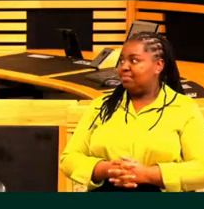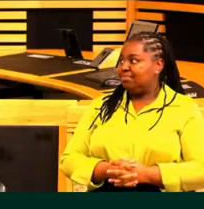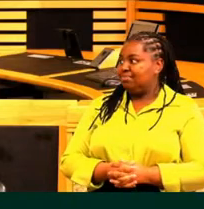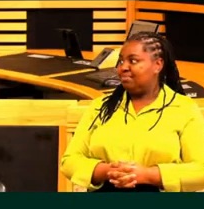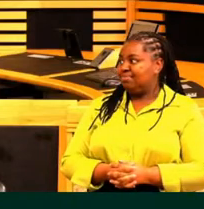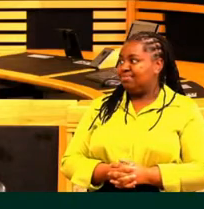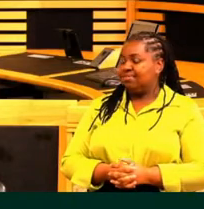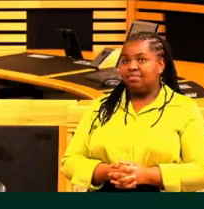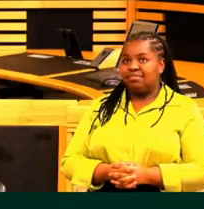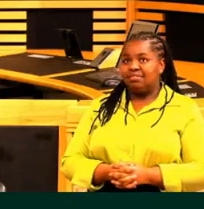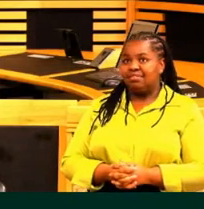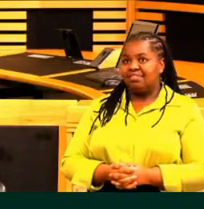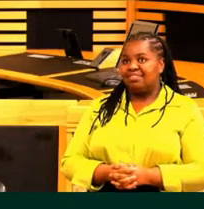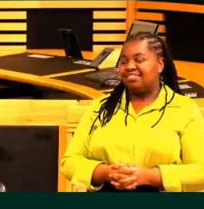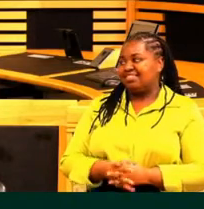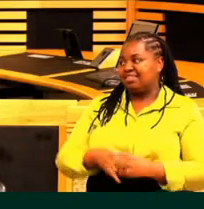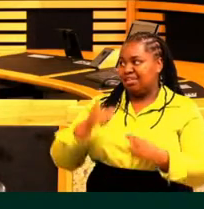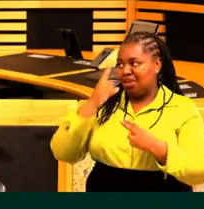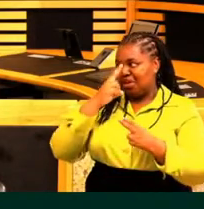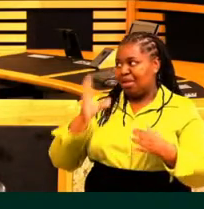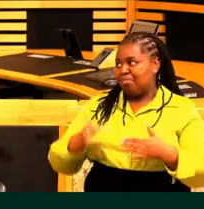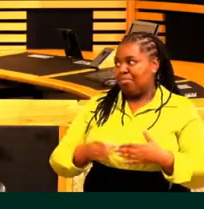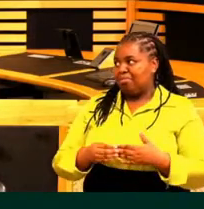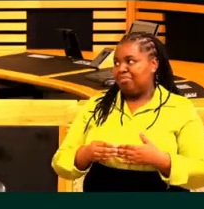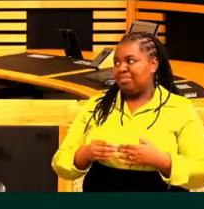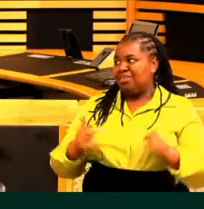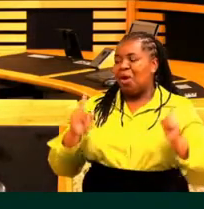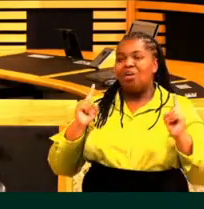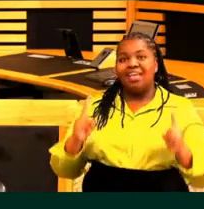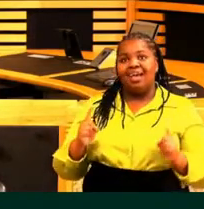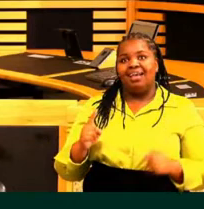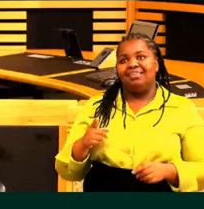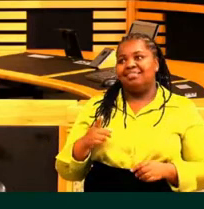foreign remembers order